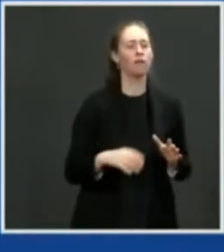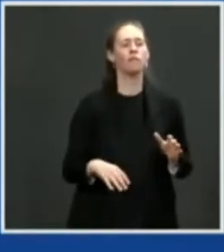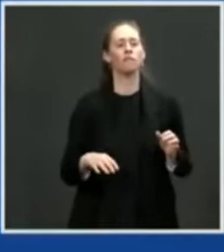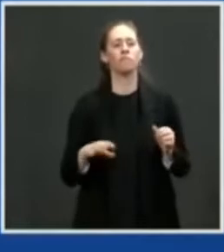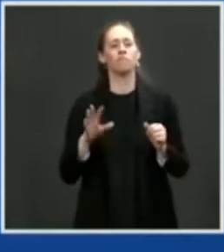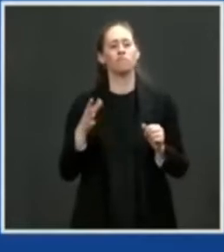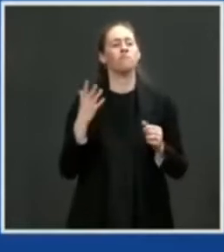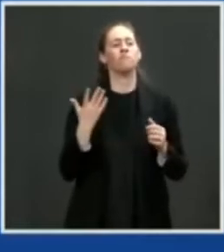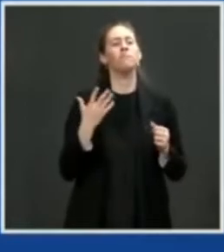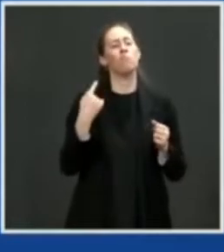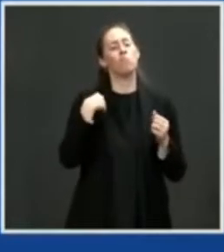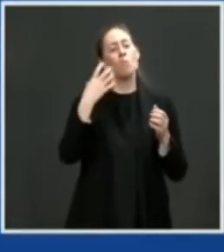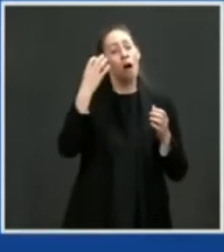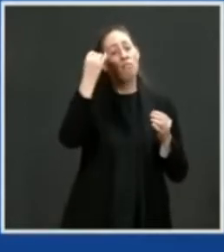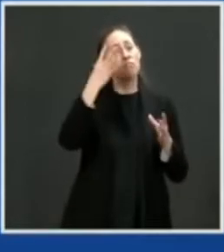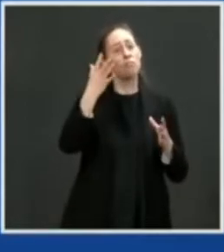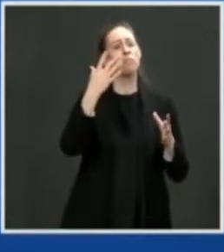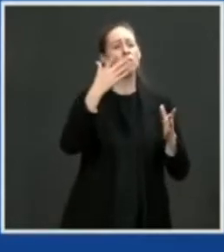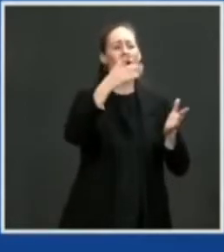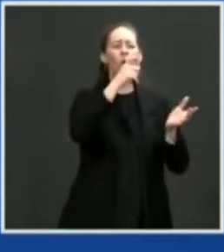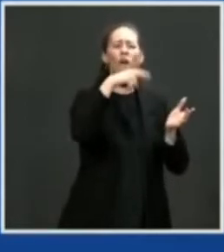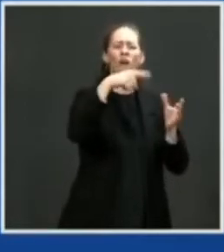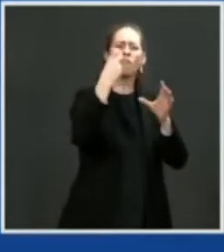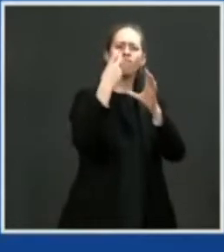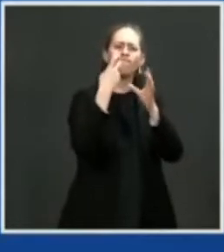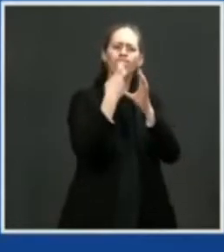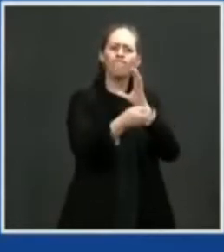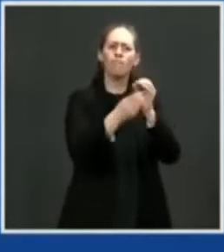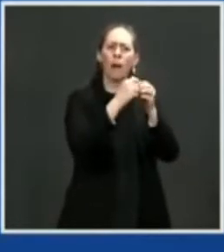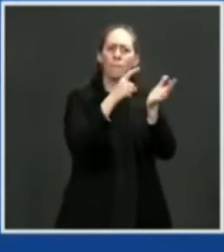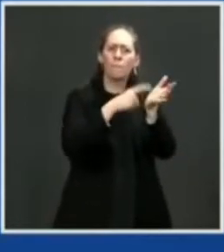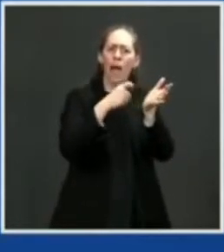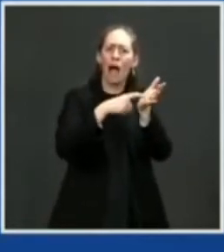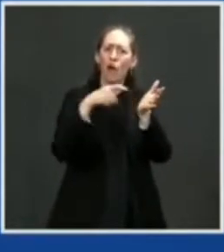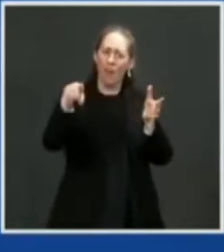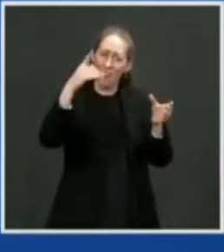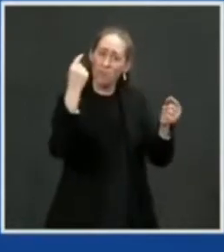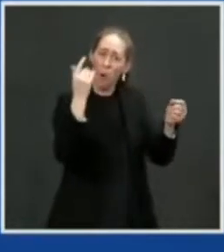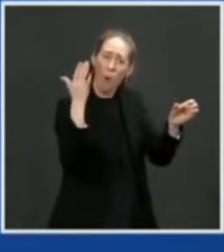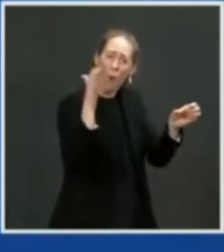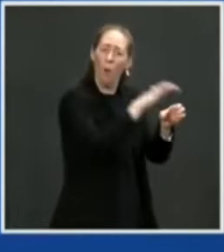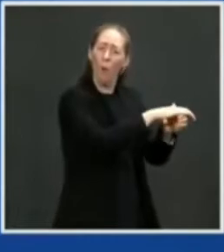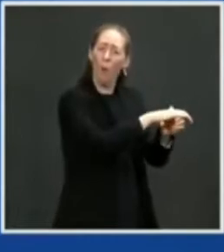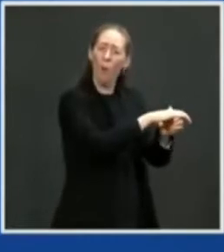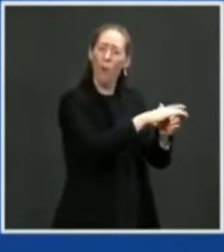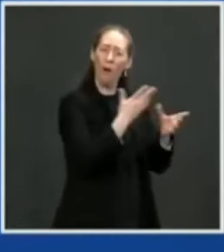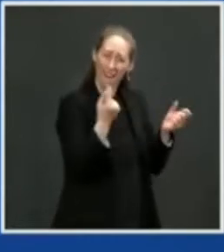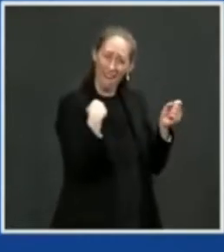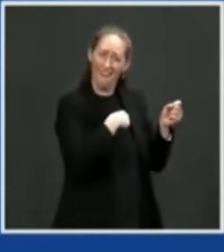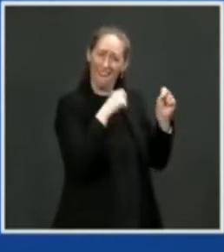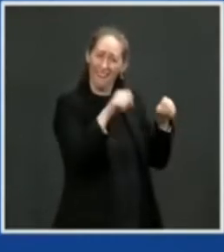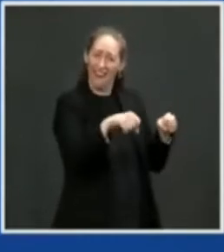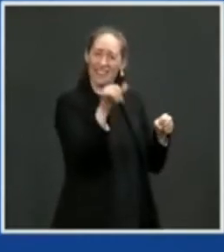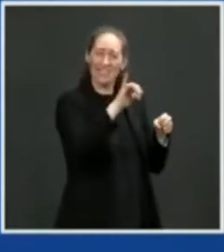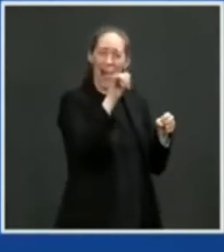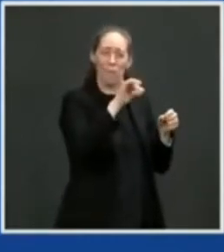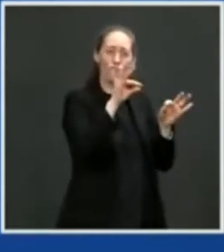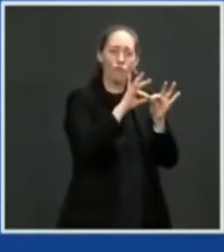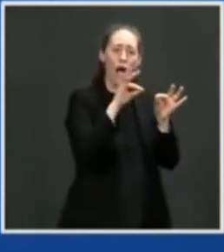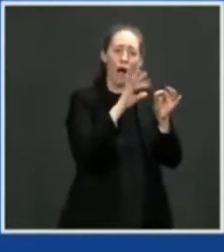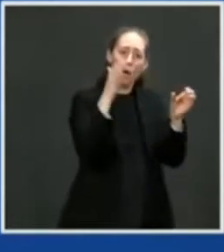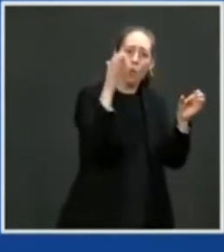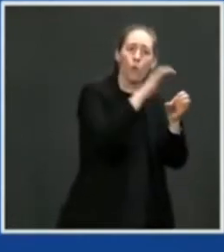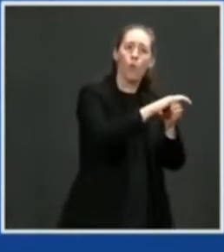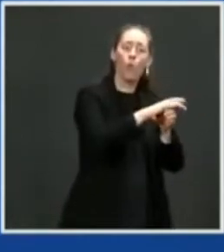miners than us to work capping those wells at the same price that they would charge to dig those